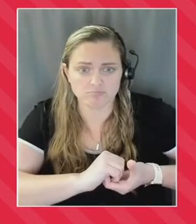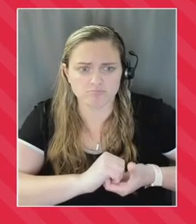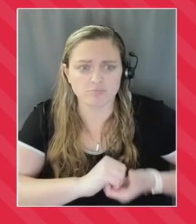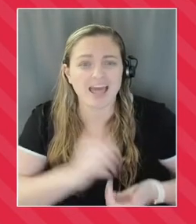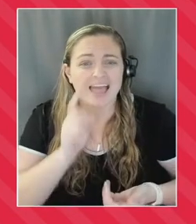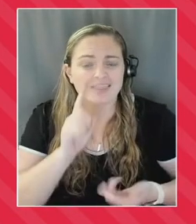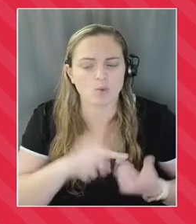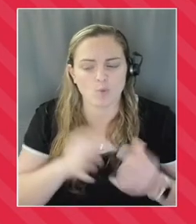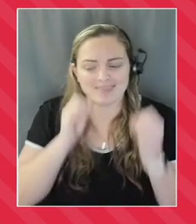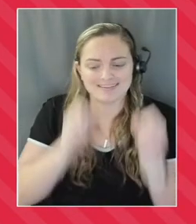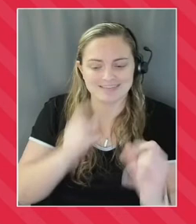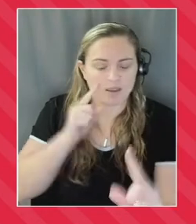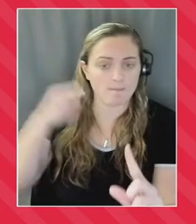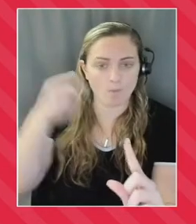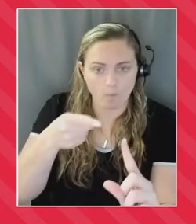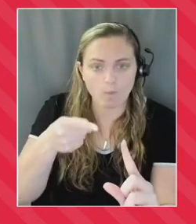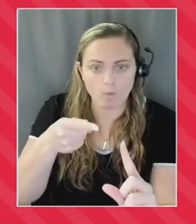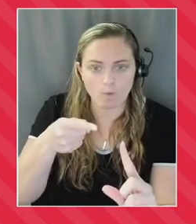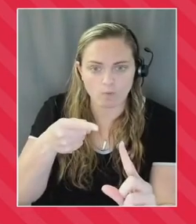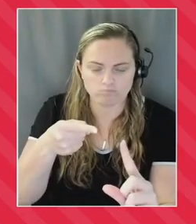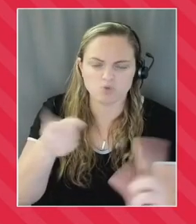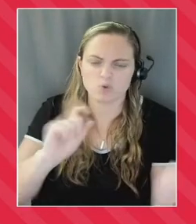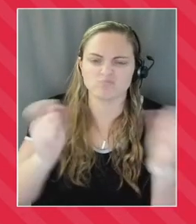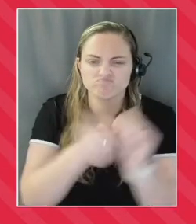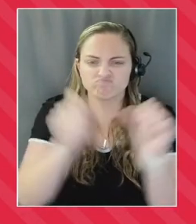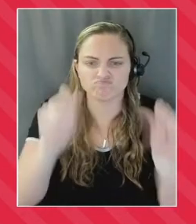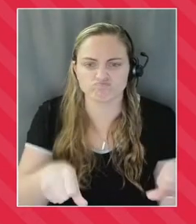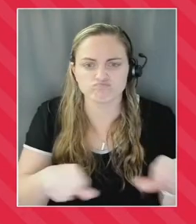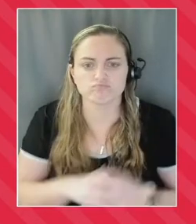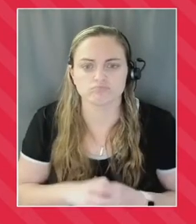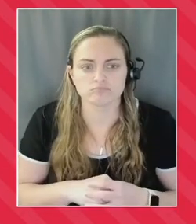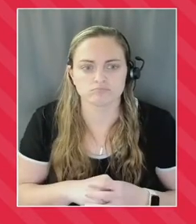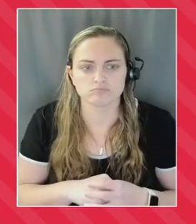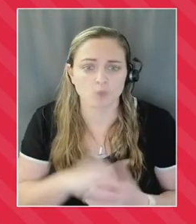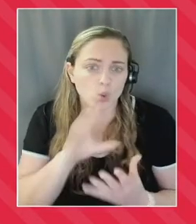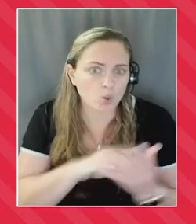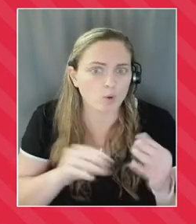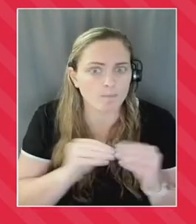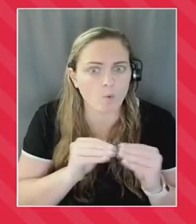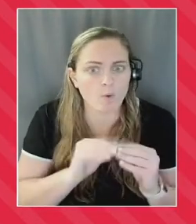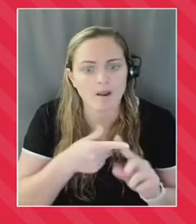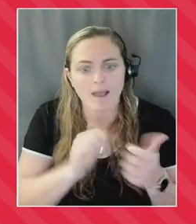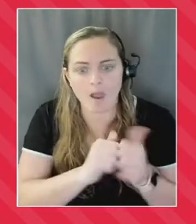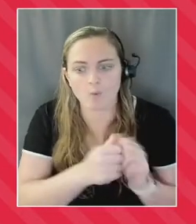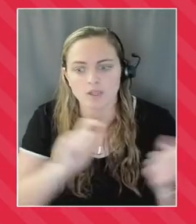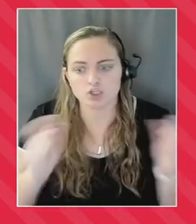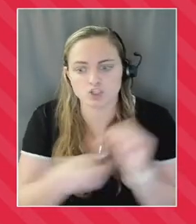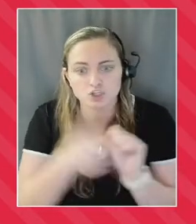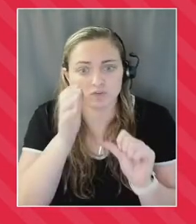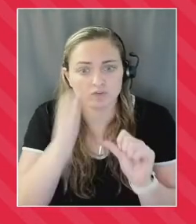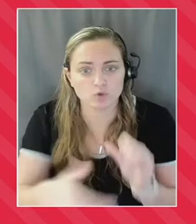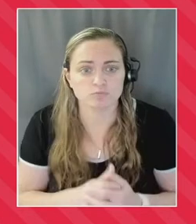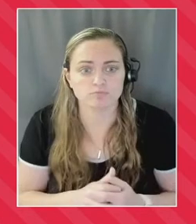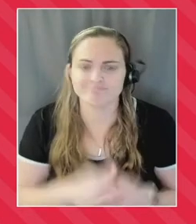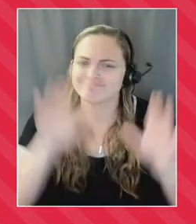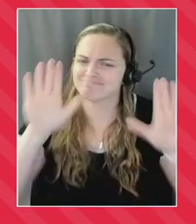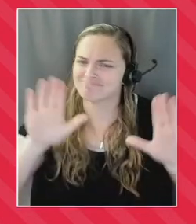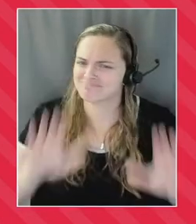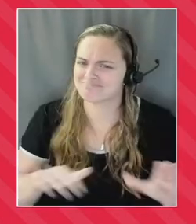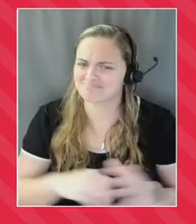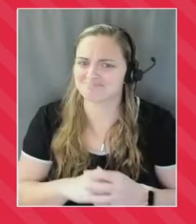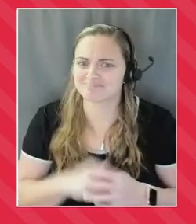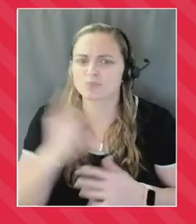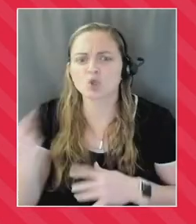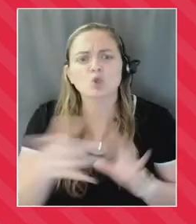same focus, we can really make a difference and learn a lot about how we can move forward in the future. That's great. You know, you